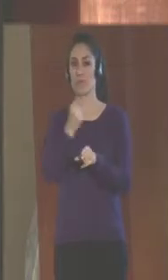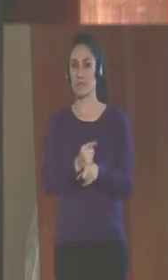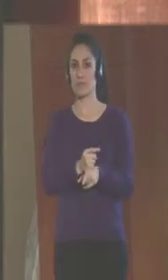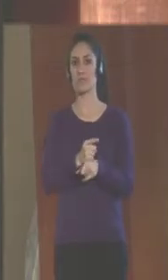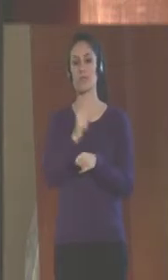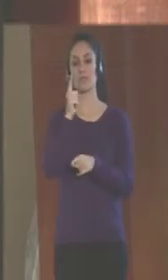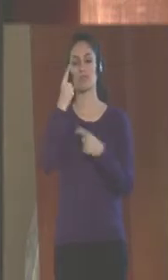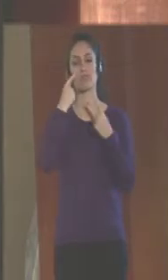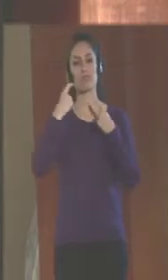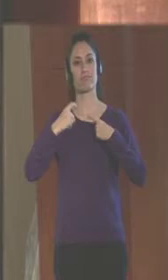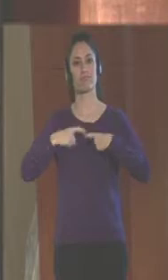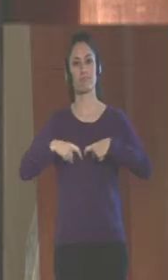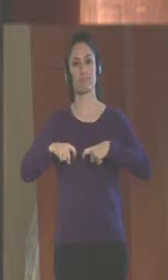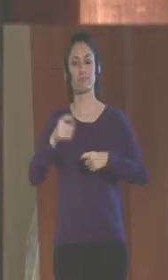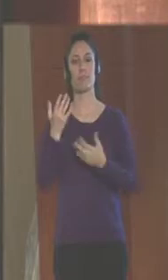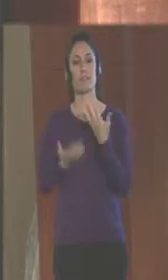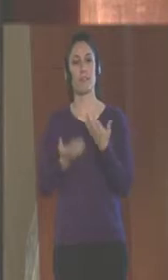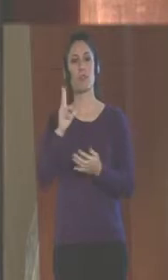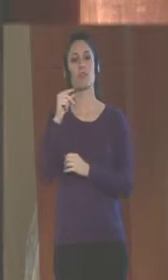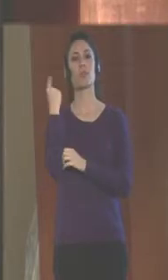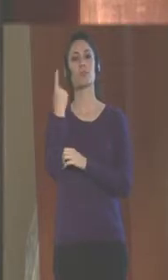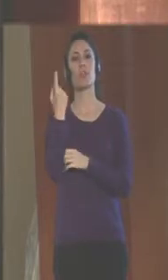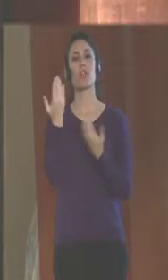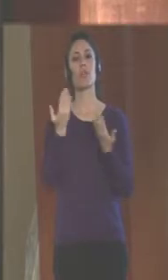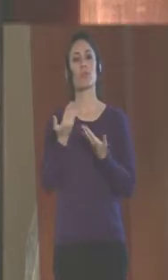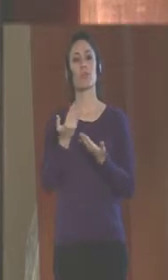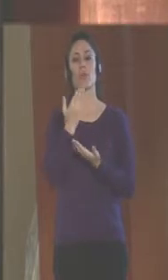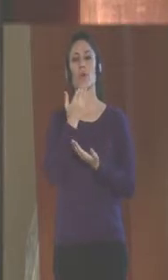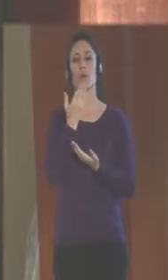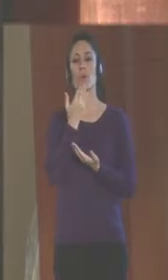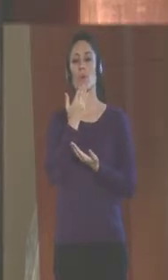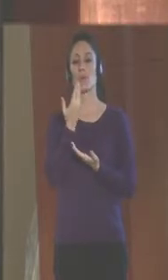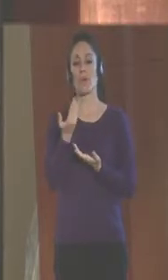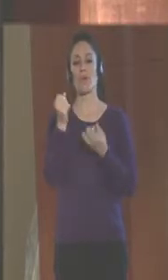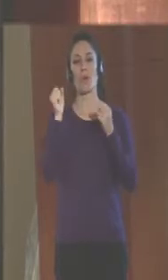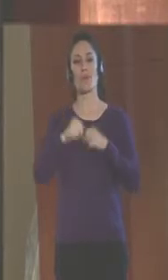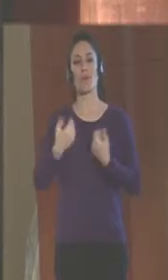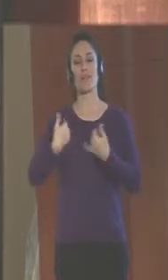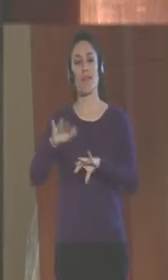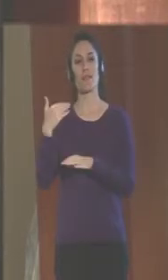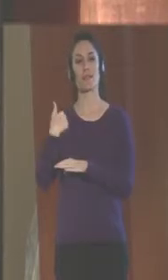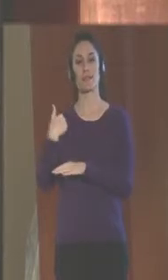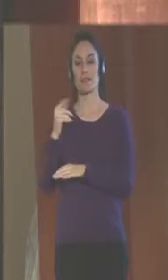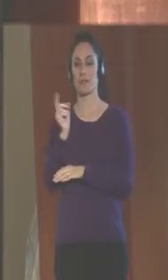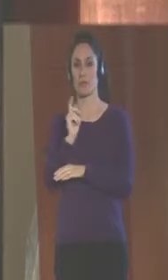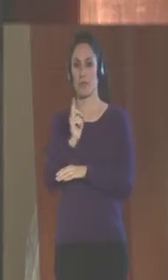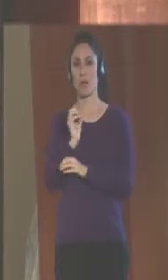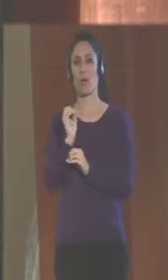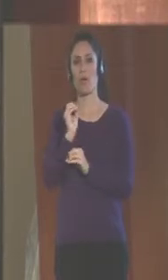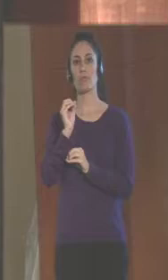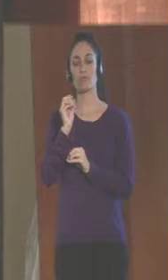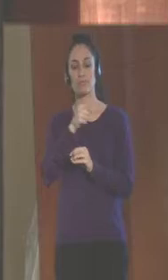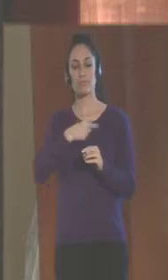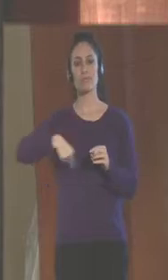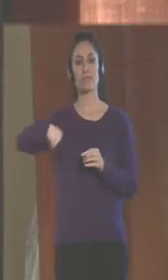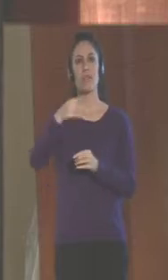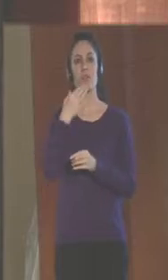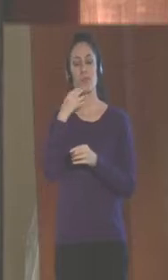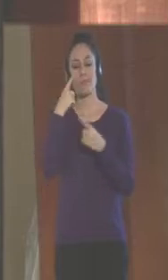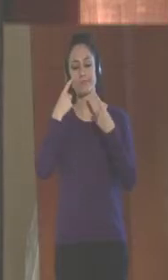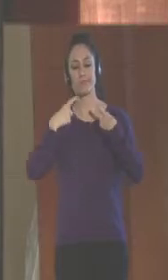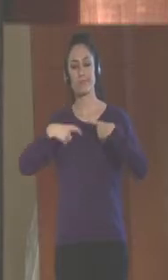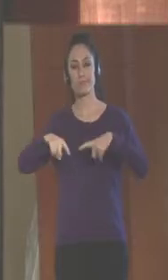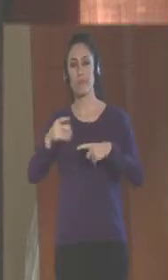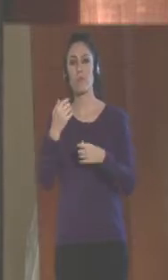consolidating something important, which is probability analysis that doesn't only have the geographic